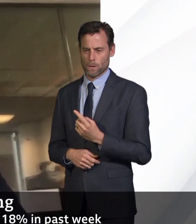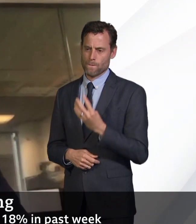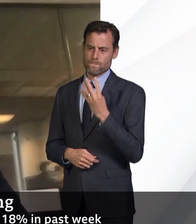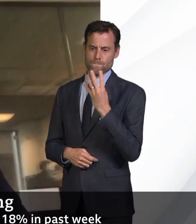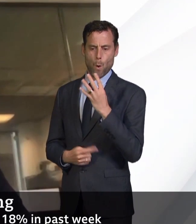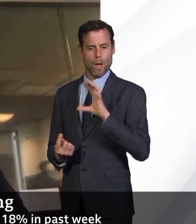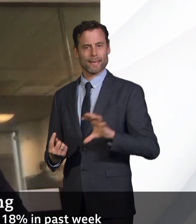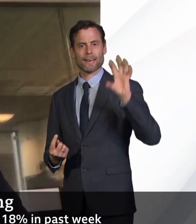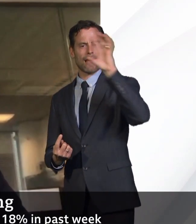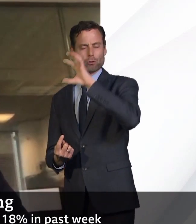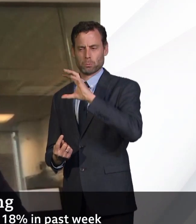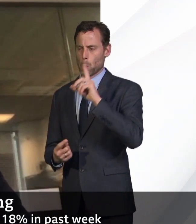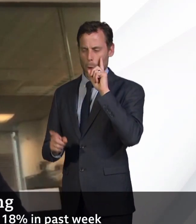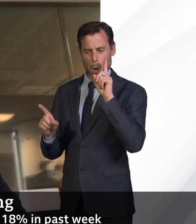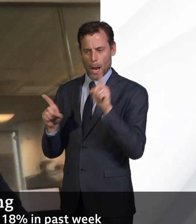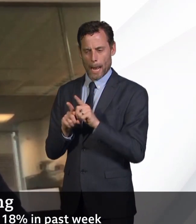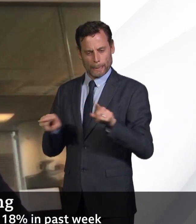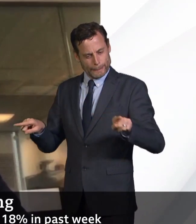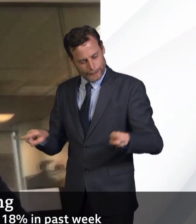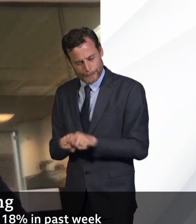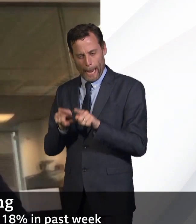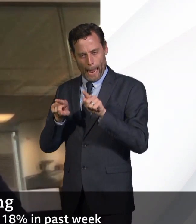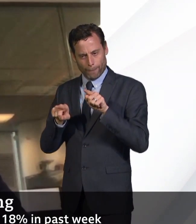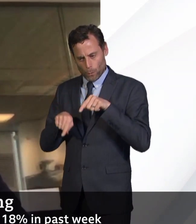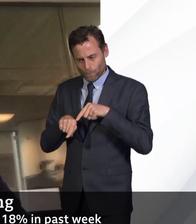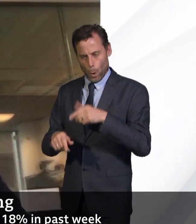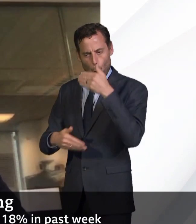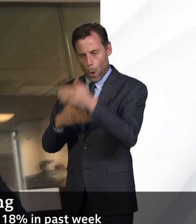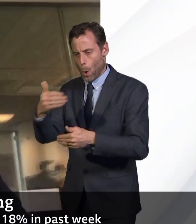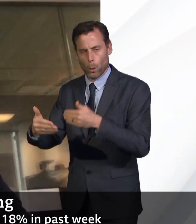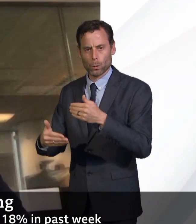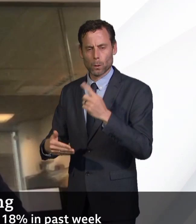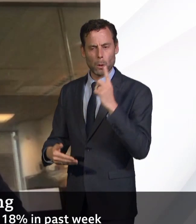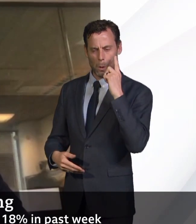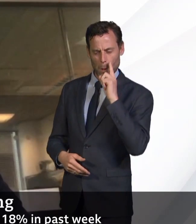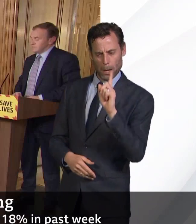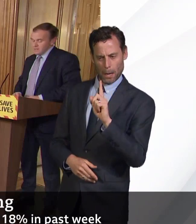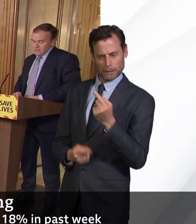taking exactly the same approach to the handling of this virus?